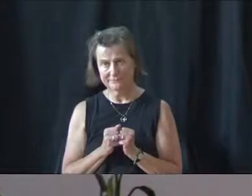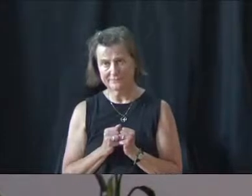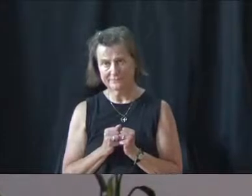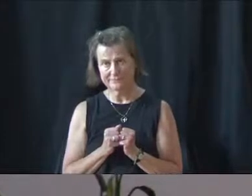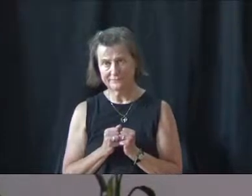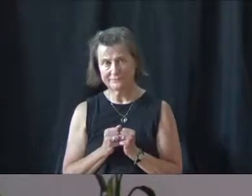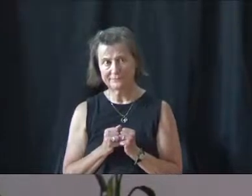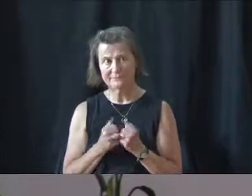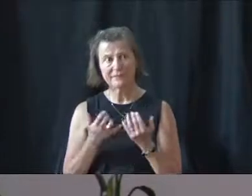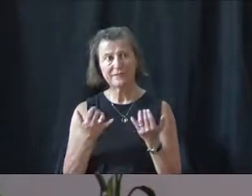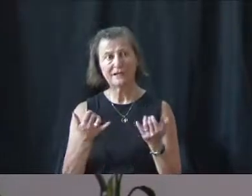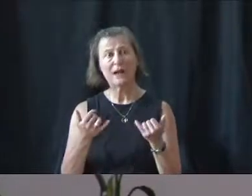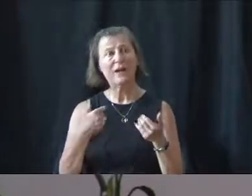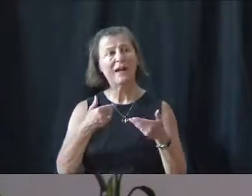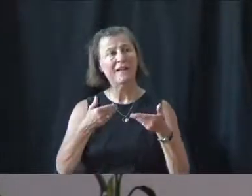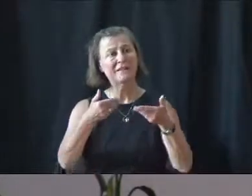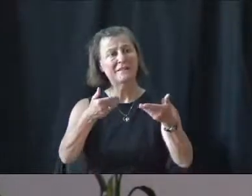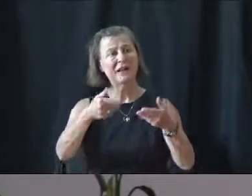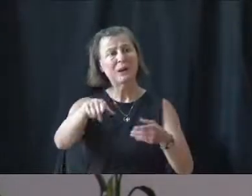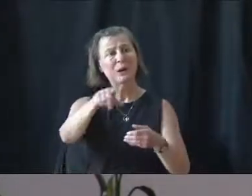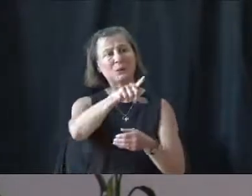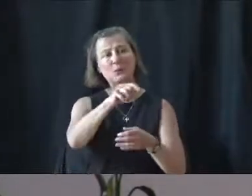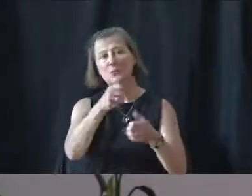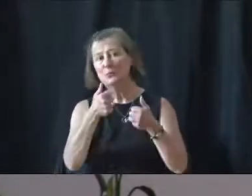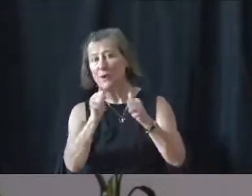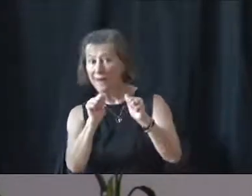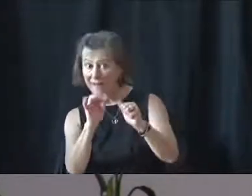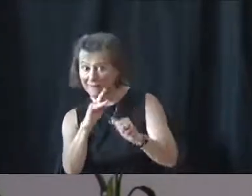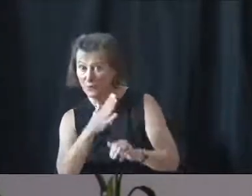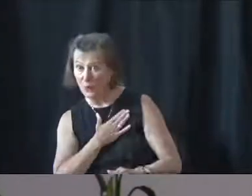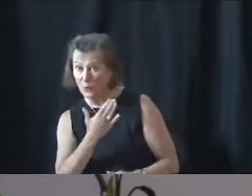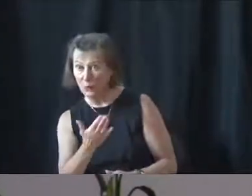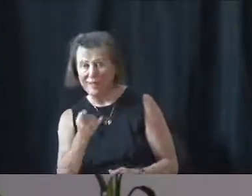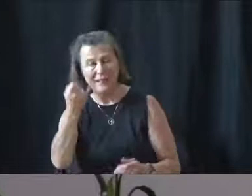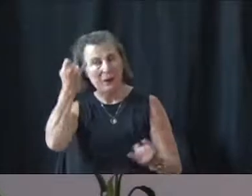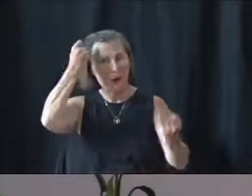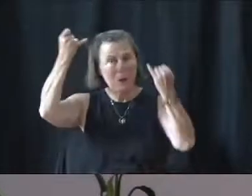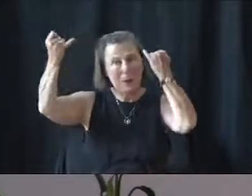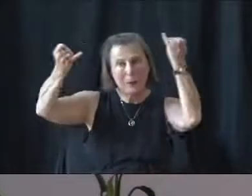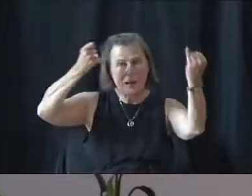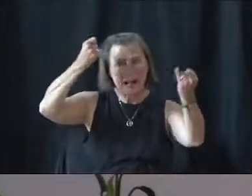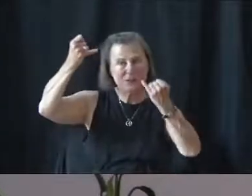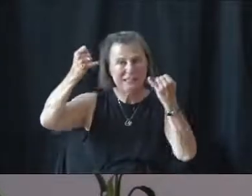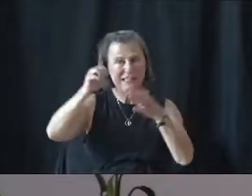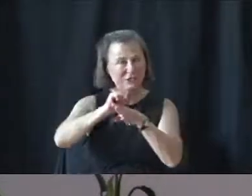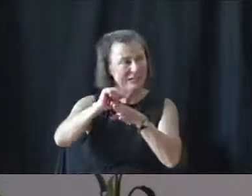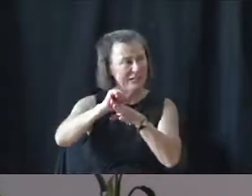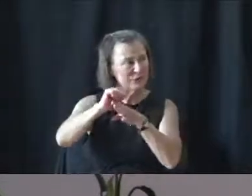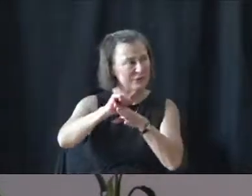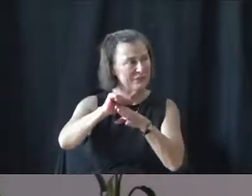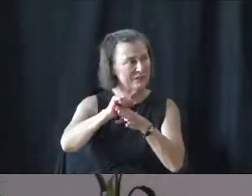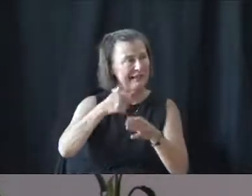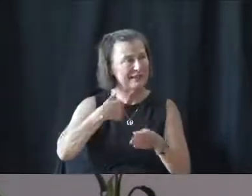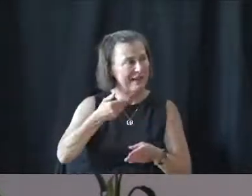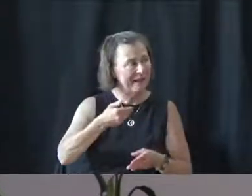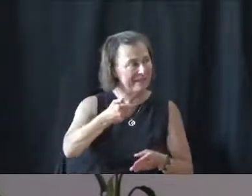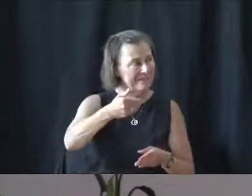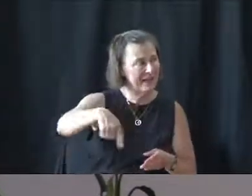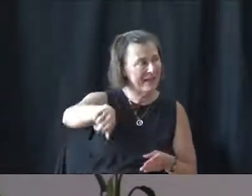So I invite you to try this if you're willing, a little imagination exercise. So I invite you